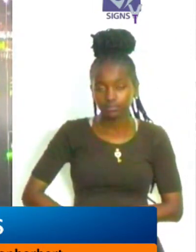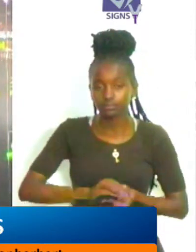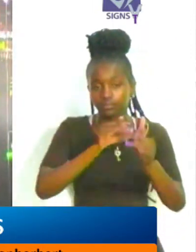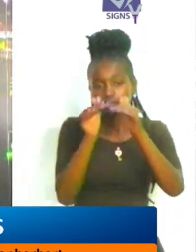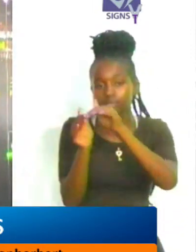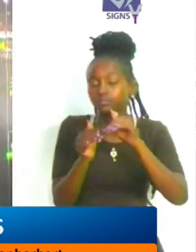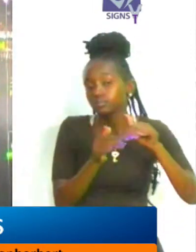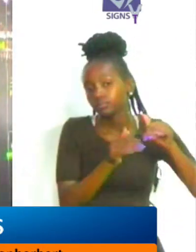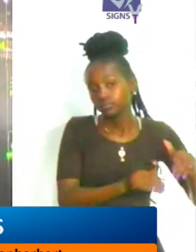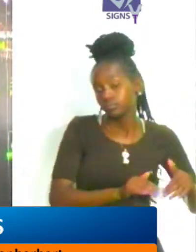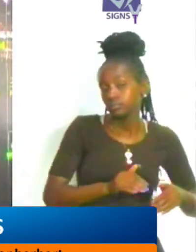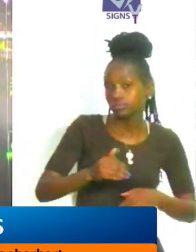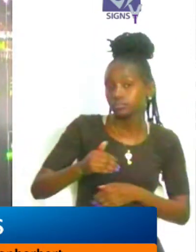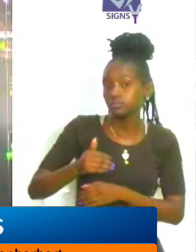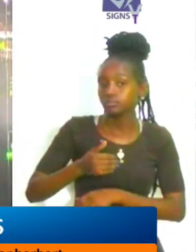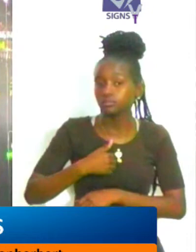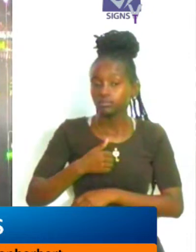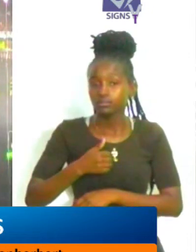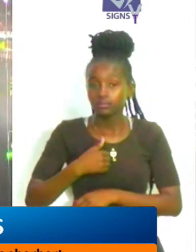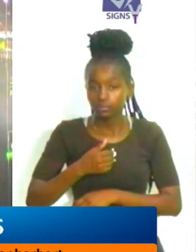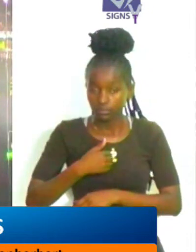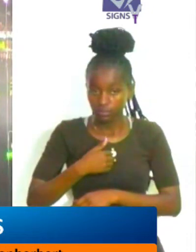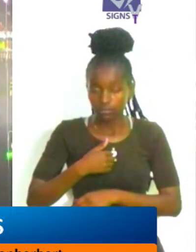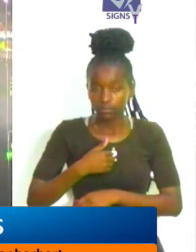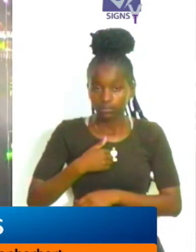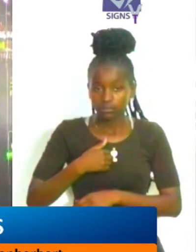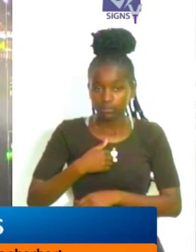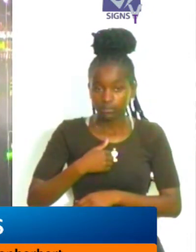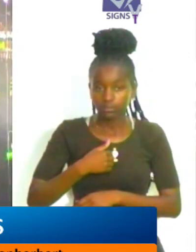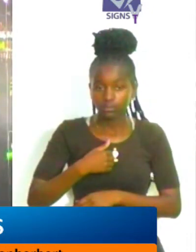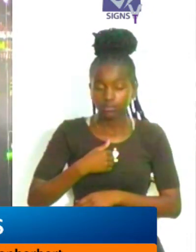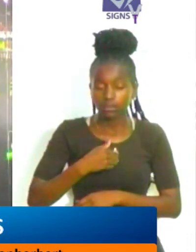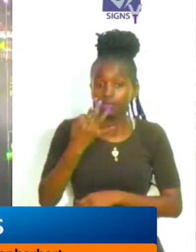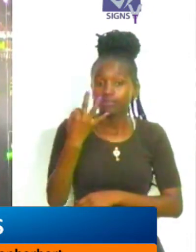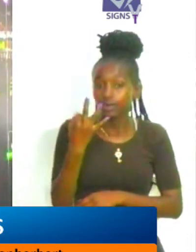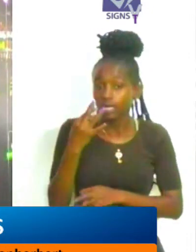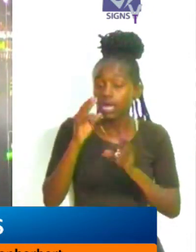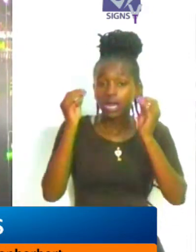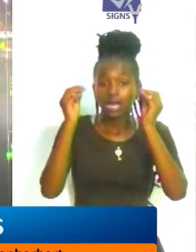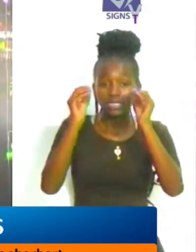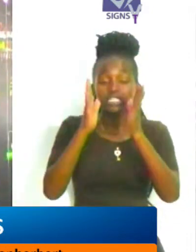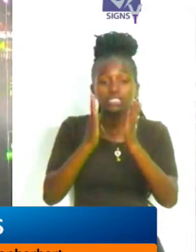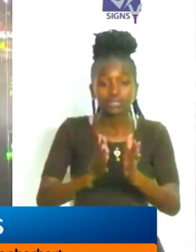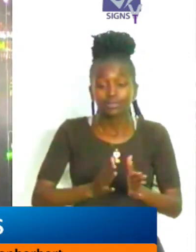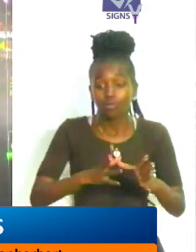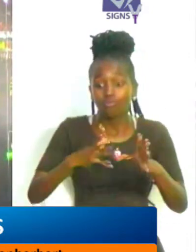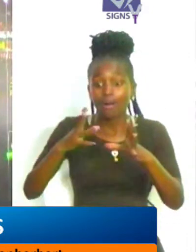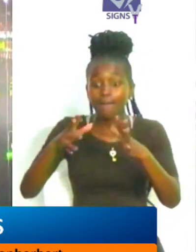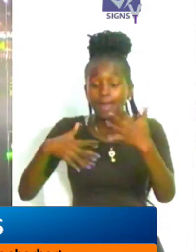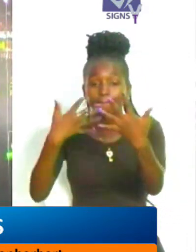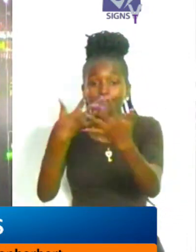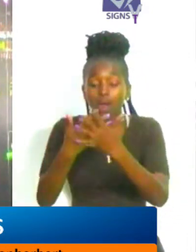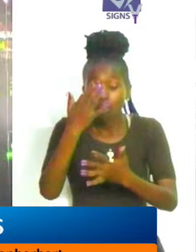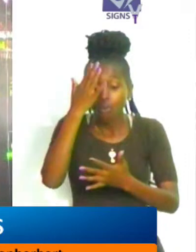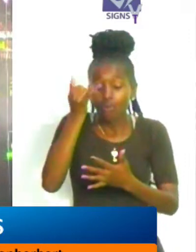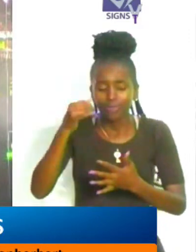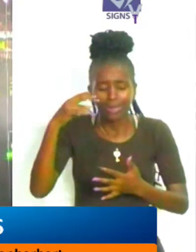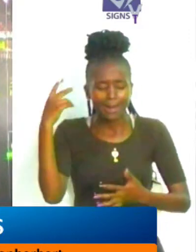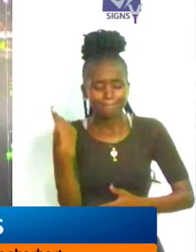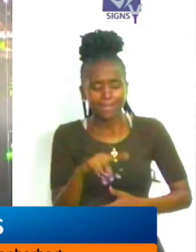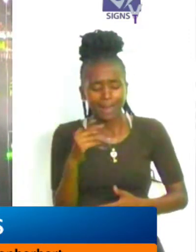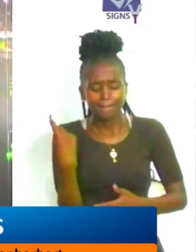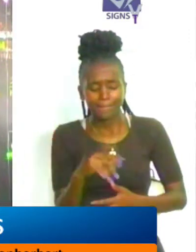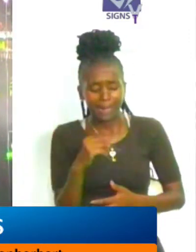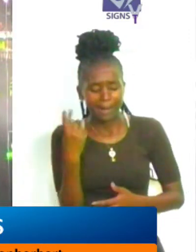Away from Cabinet Secretary Ezekiel Machogu, now to 3 teachers arraigned for assaulting a student, and 3 teachers